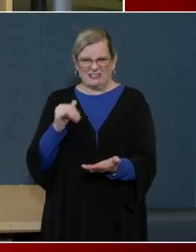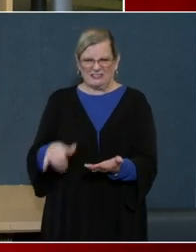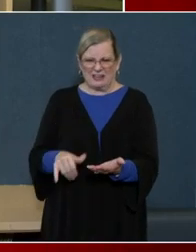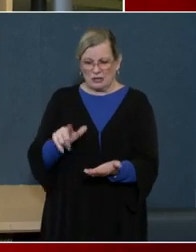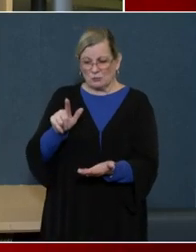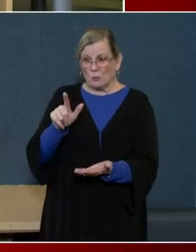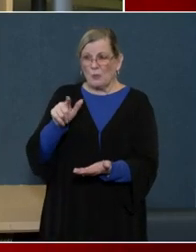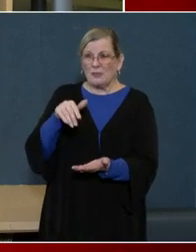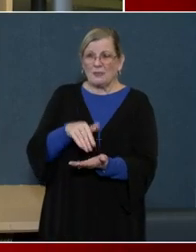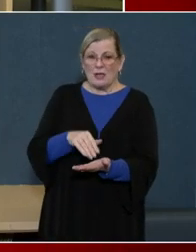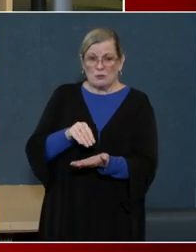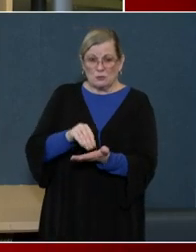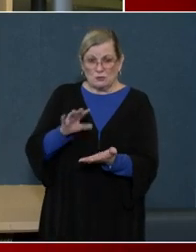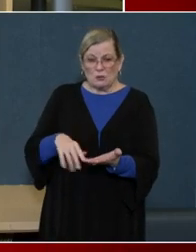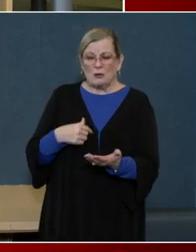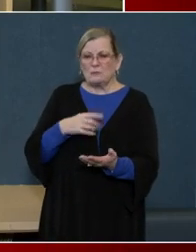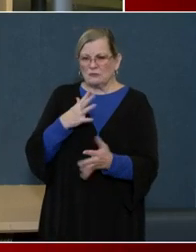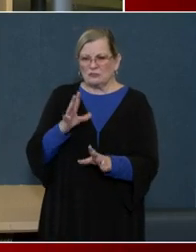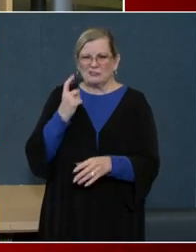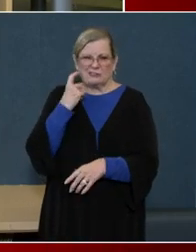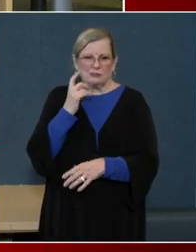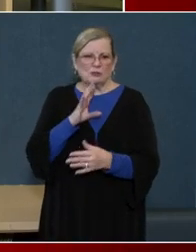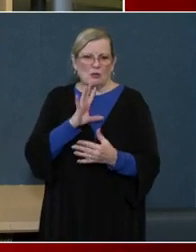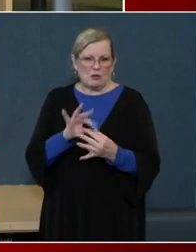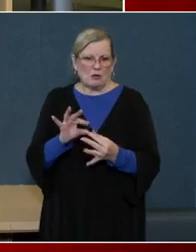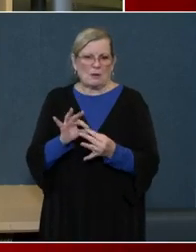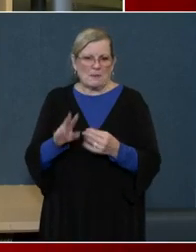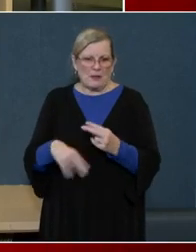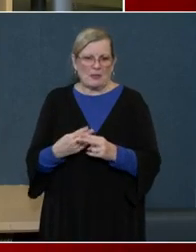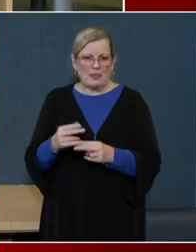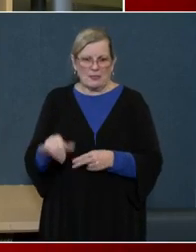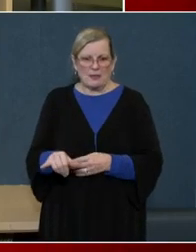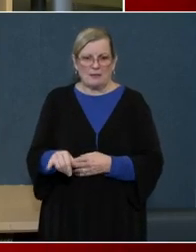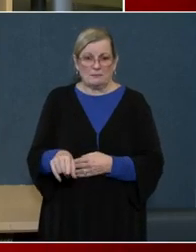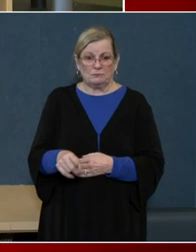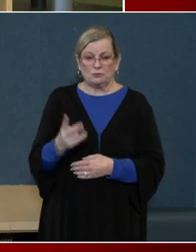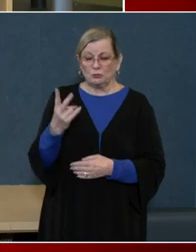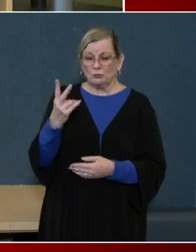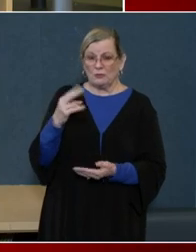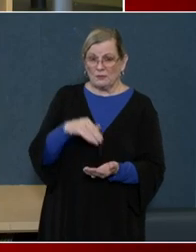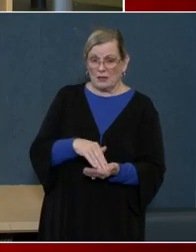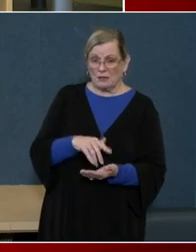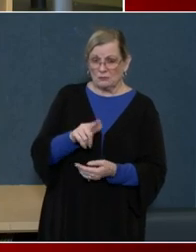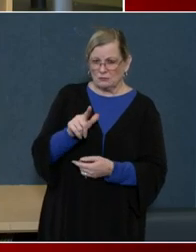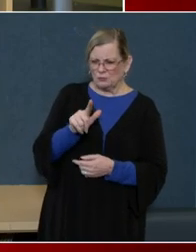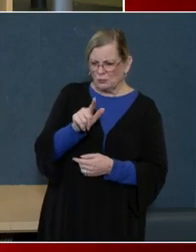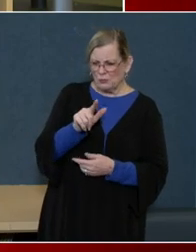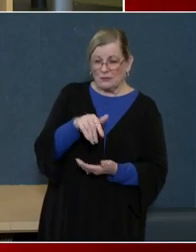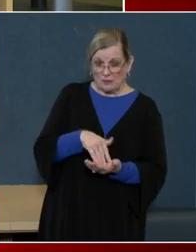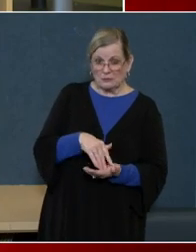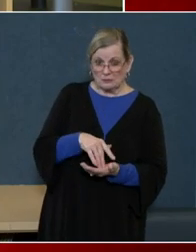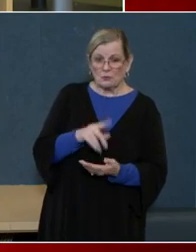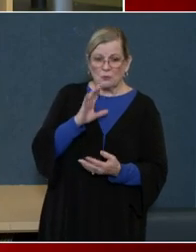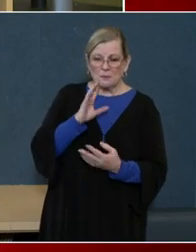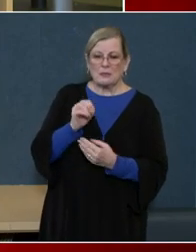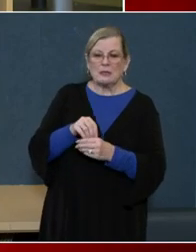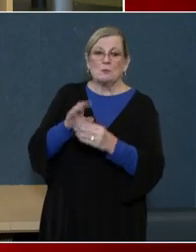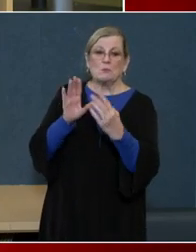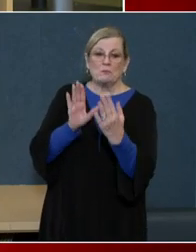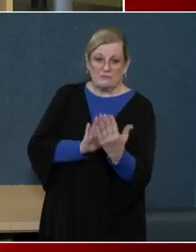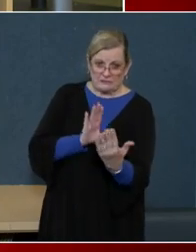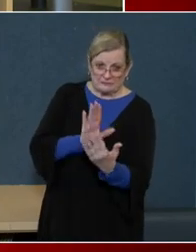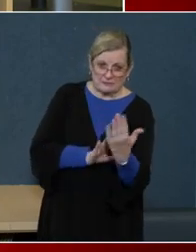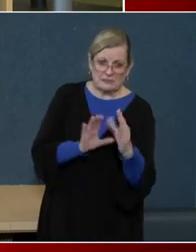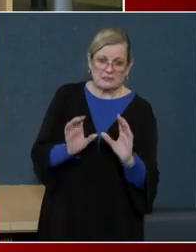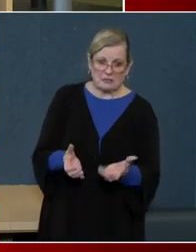approximately 7,000 of that 2,100 would be in-person learning classroom opportunities, and